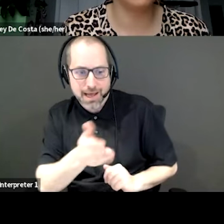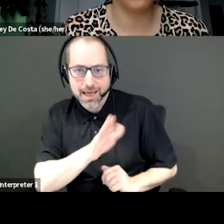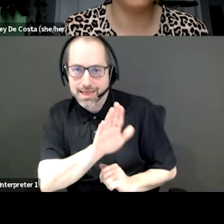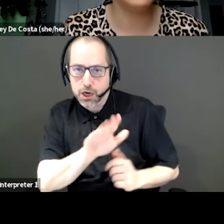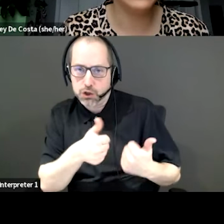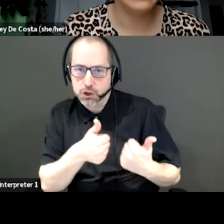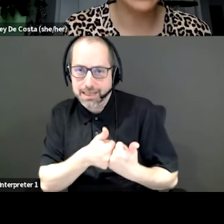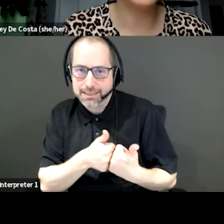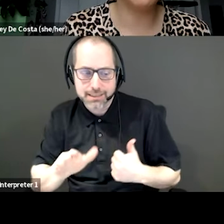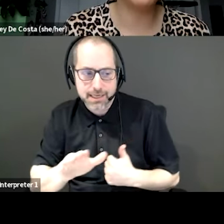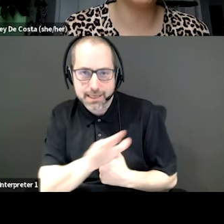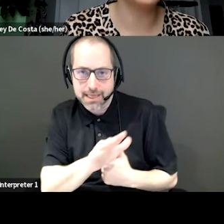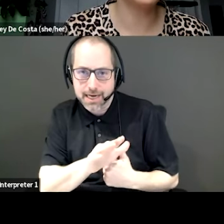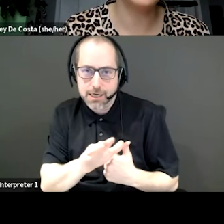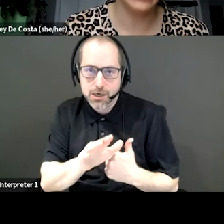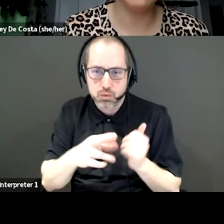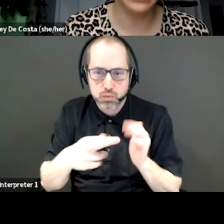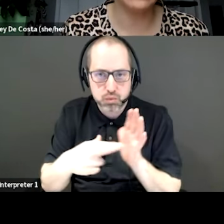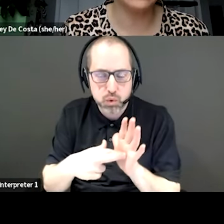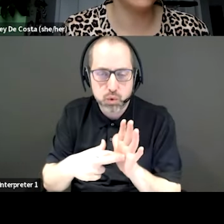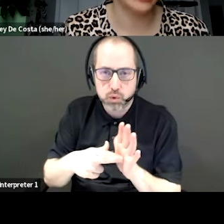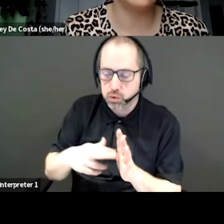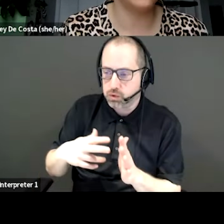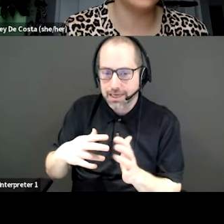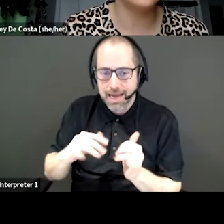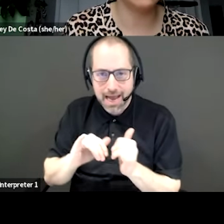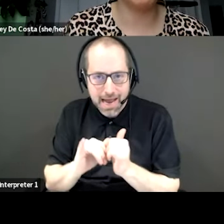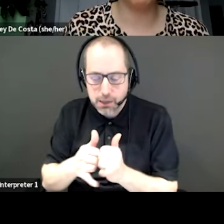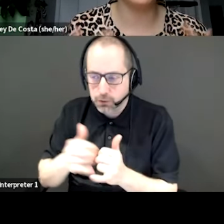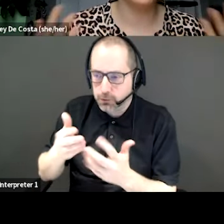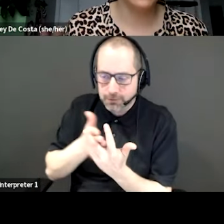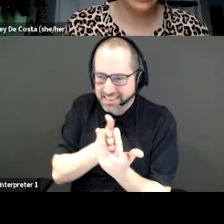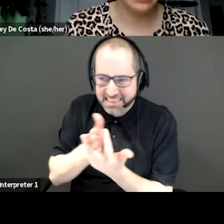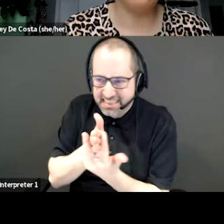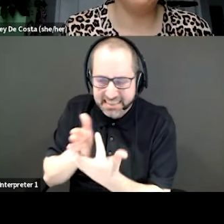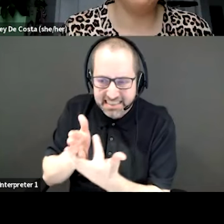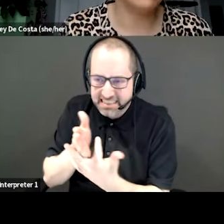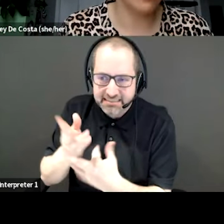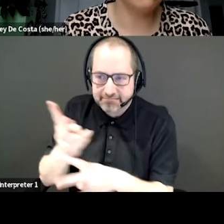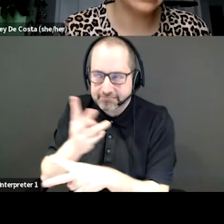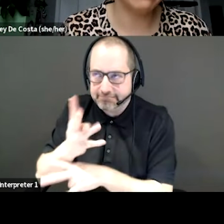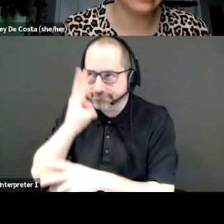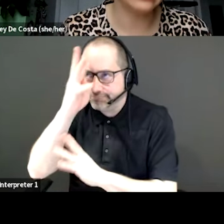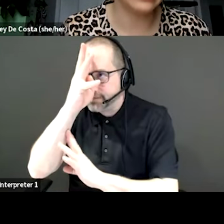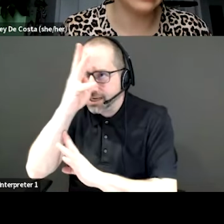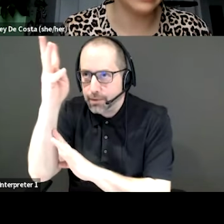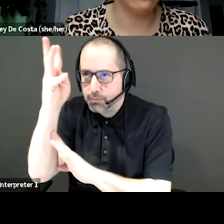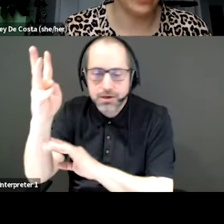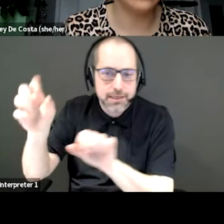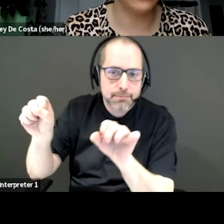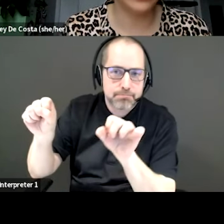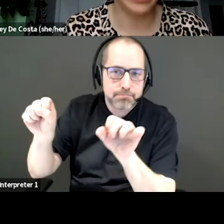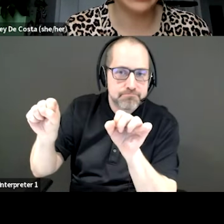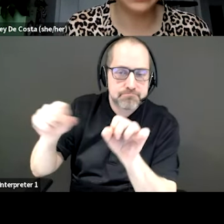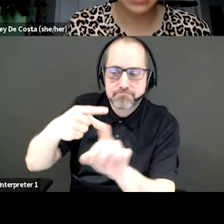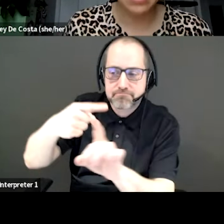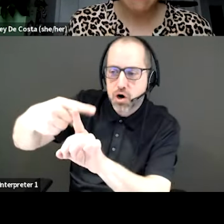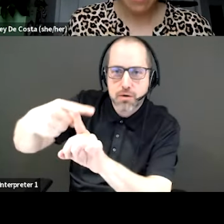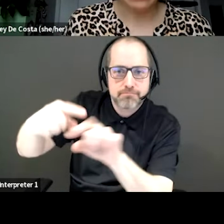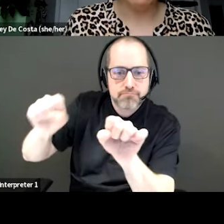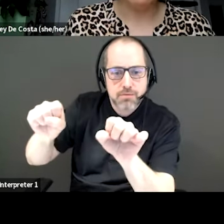facing in their roles and some of the ways that they navigate these challenges to come up with some promising practices and ways to